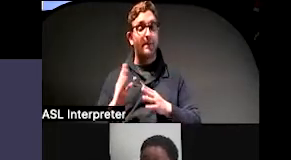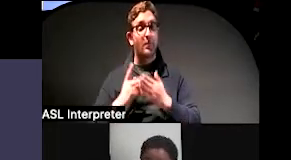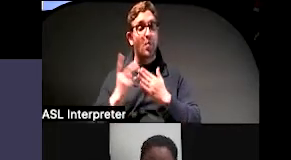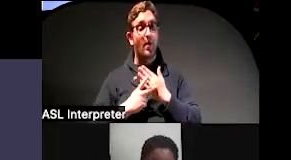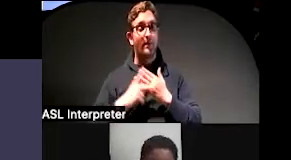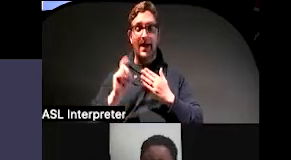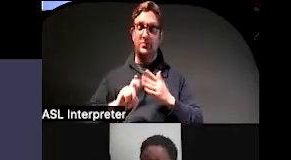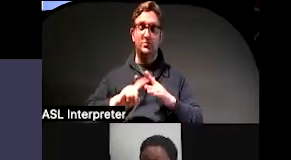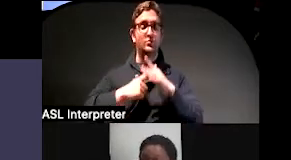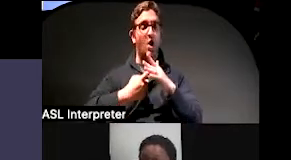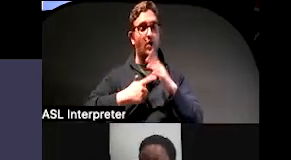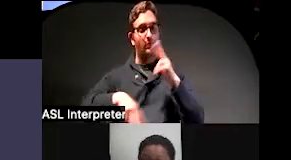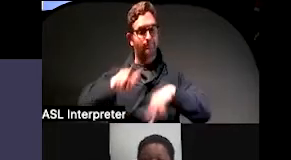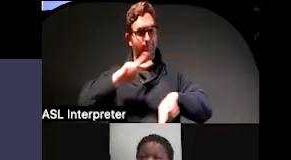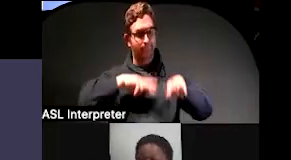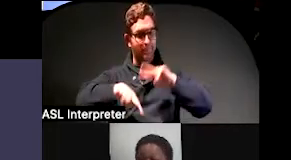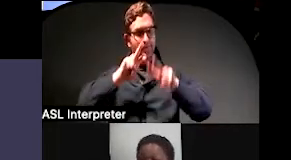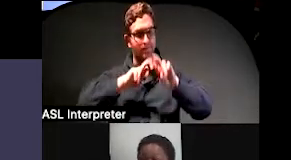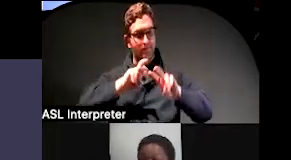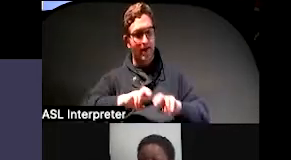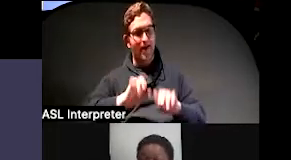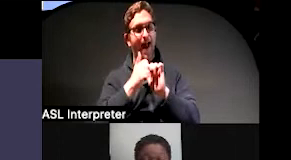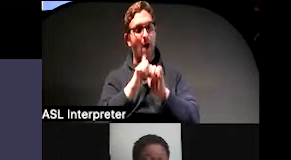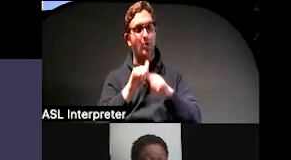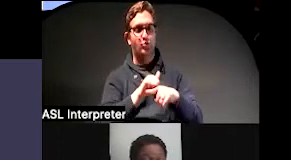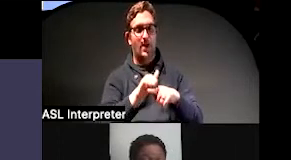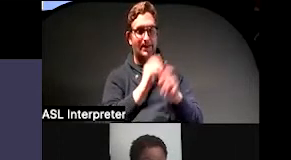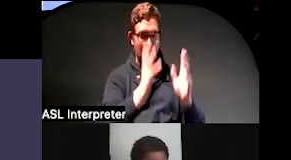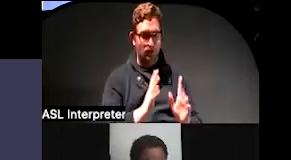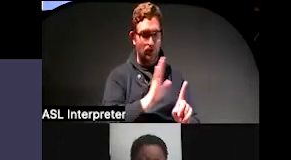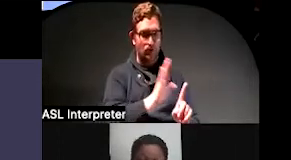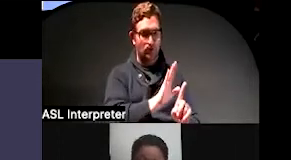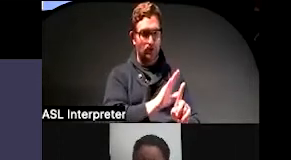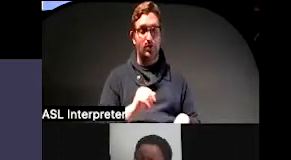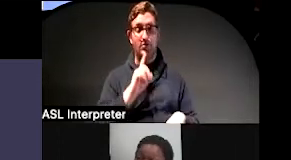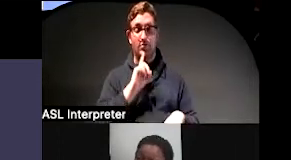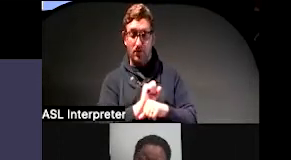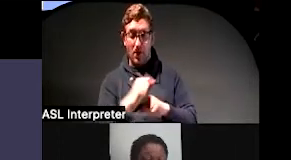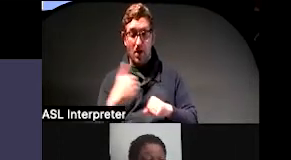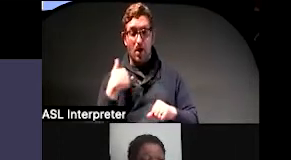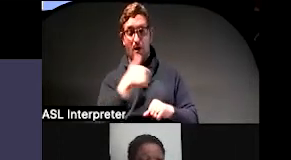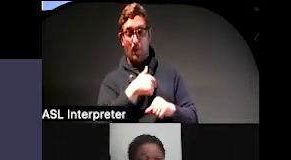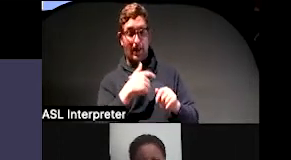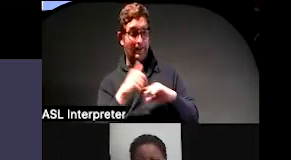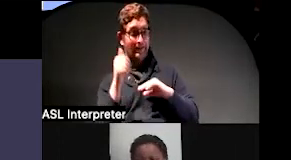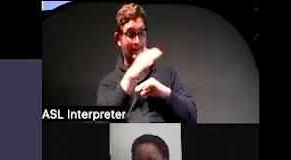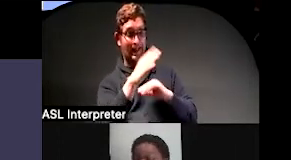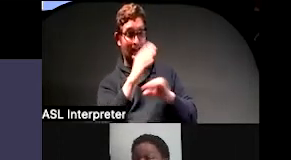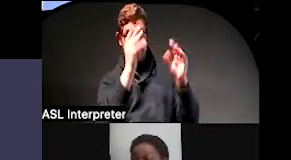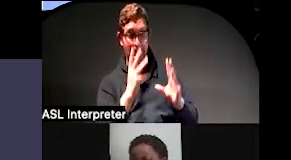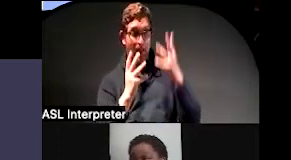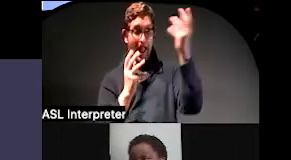and really evaluate how we train teachers, and are we sending teachers out